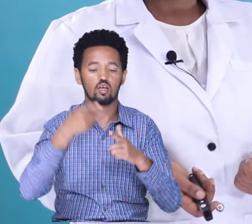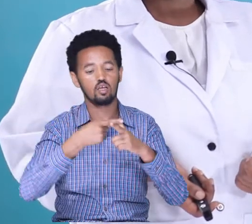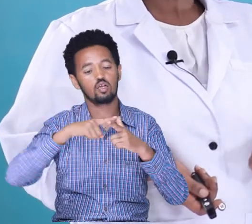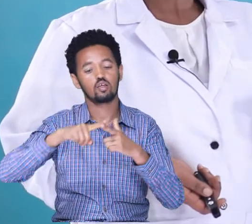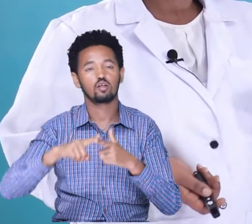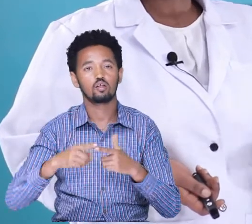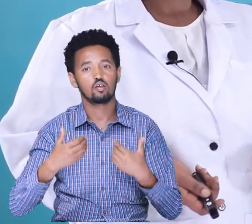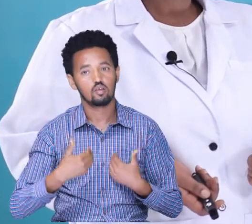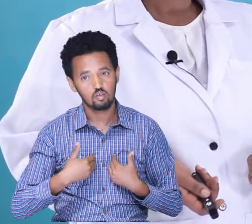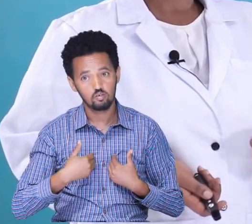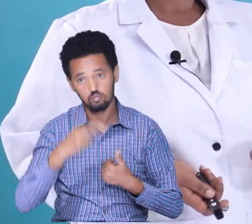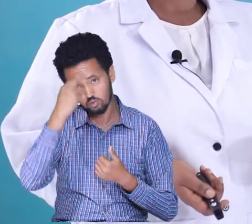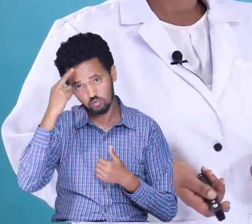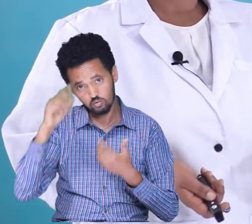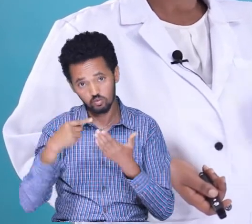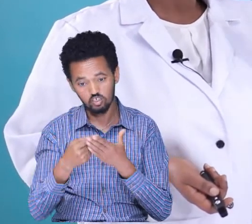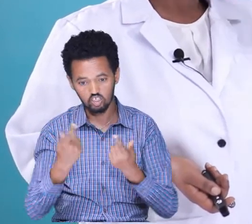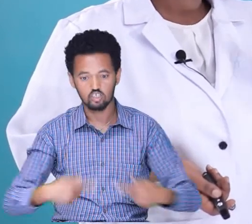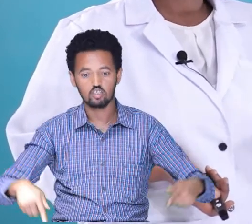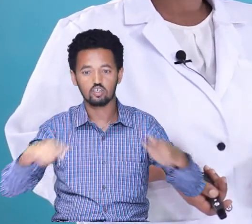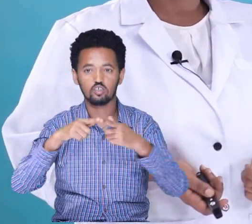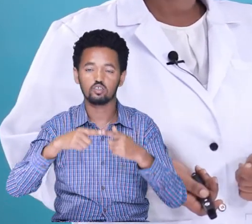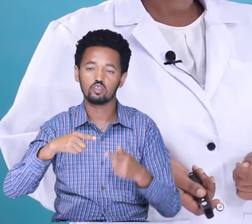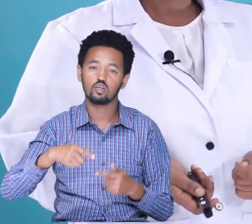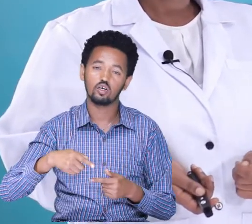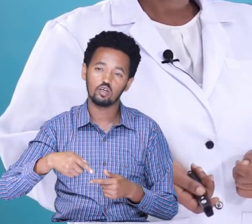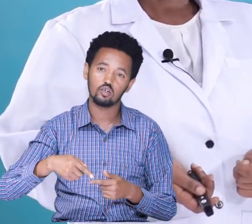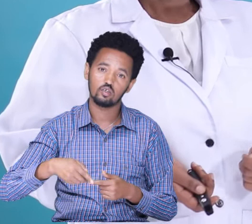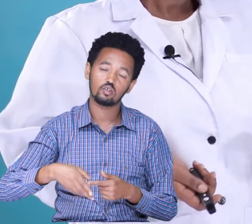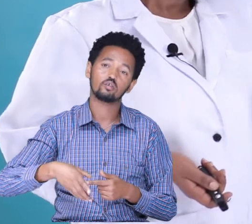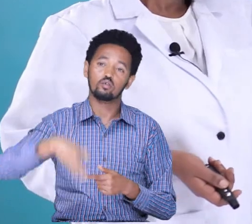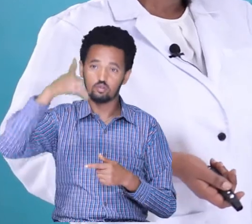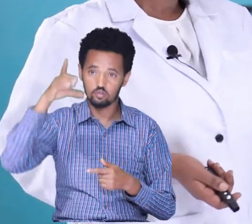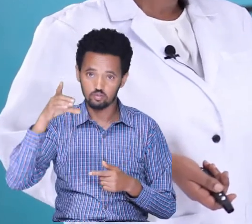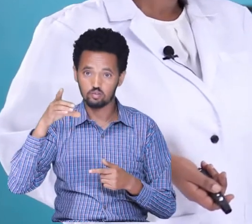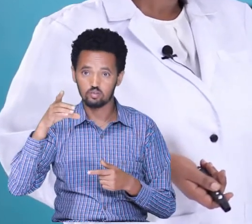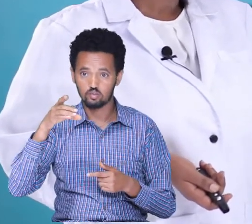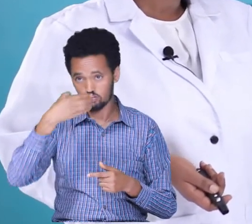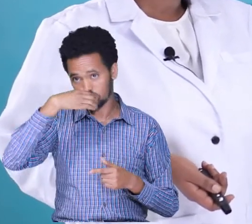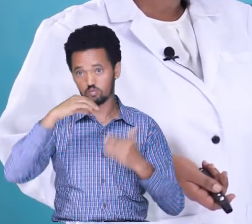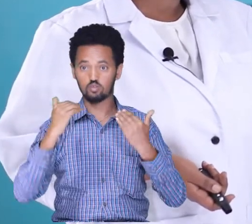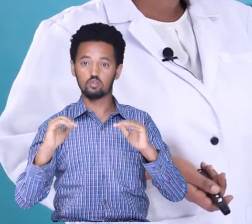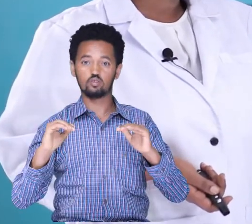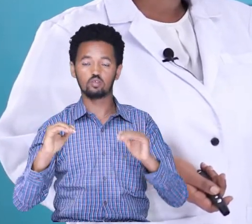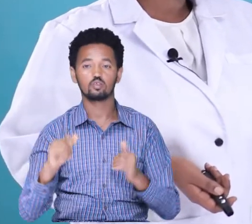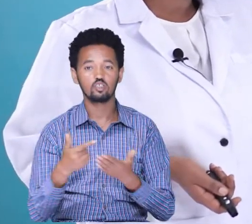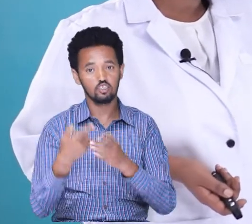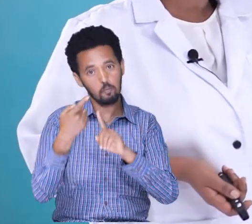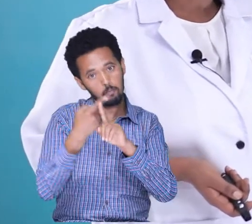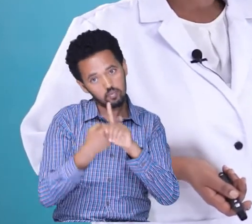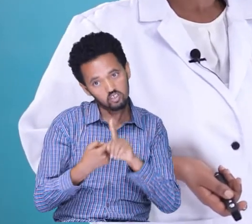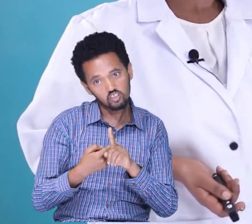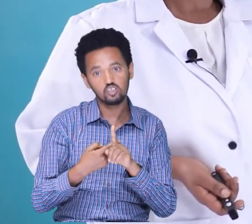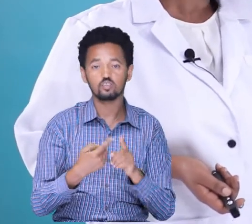the year. Because of this, the region has high temperature. When you say the mean monthly and the